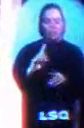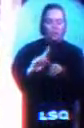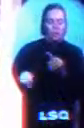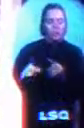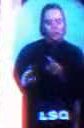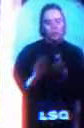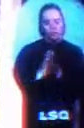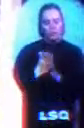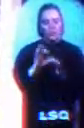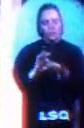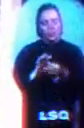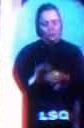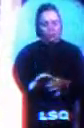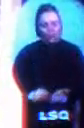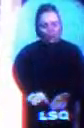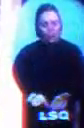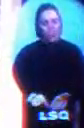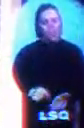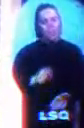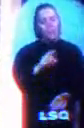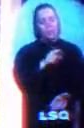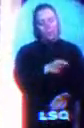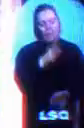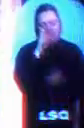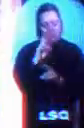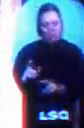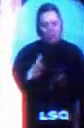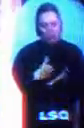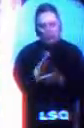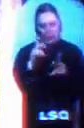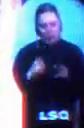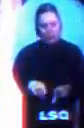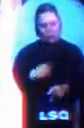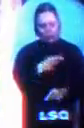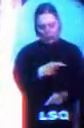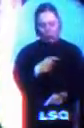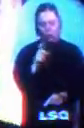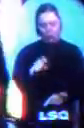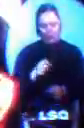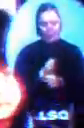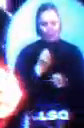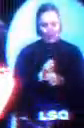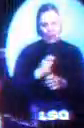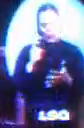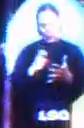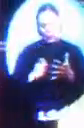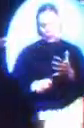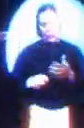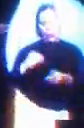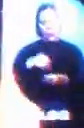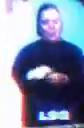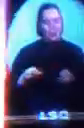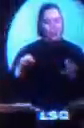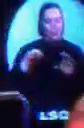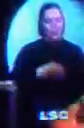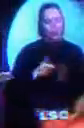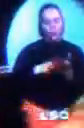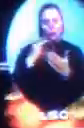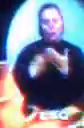government make respect for human rights a condition for provincial participation in the temporary foreign workers program? Great